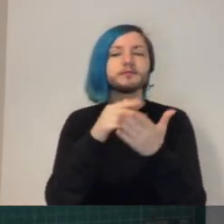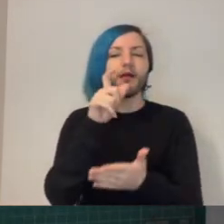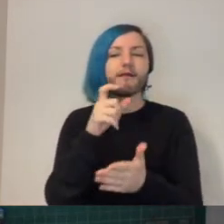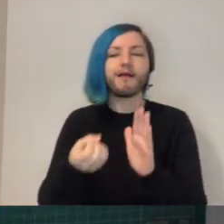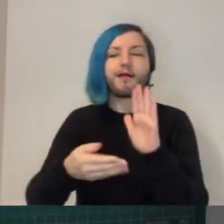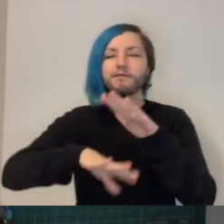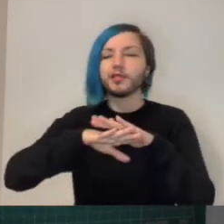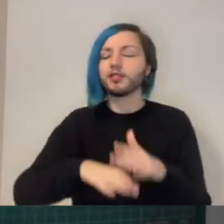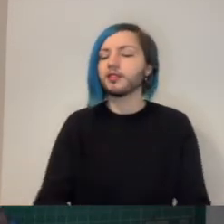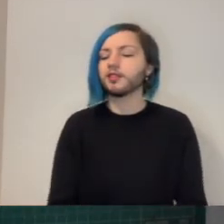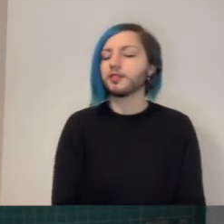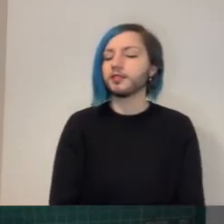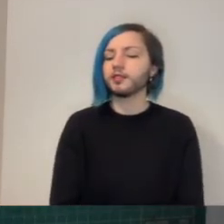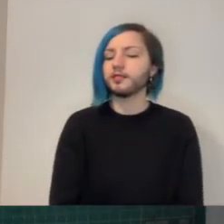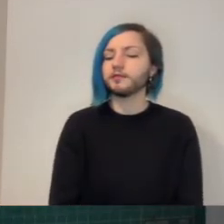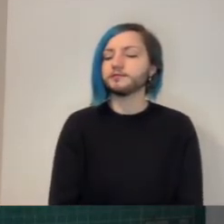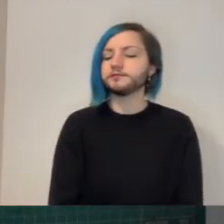Yeah. Colour this section.